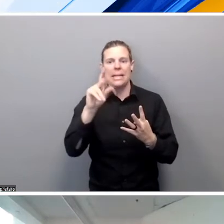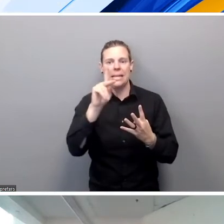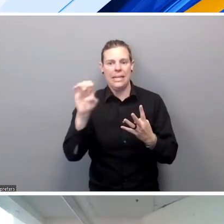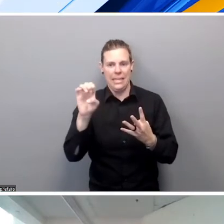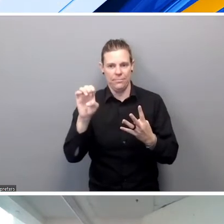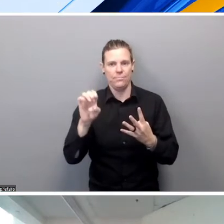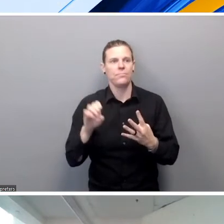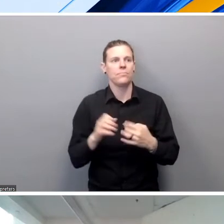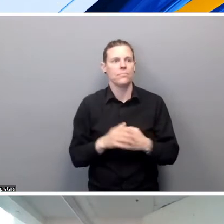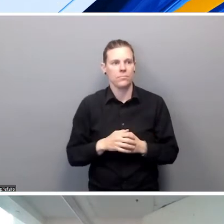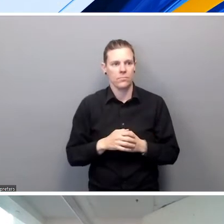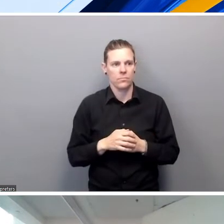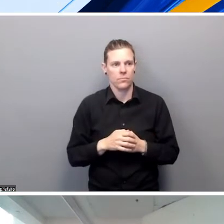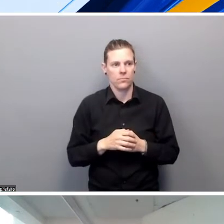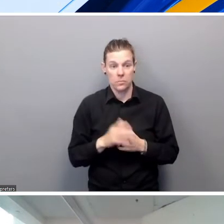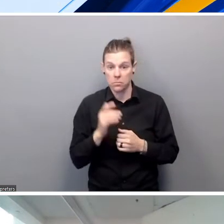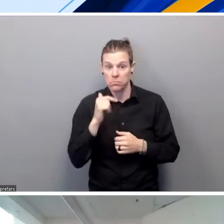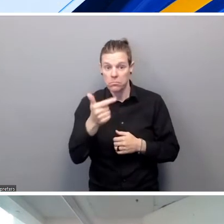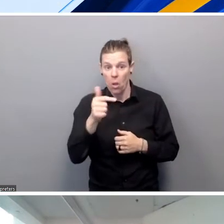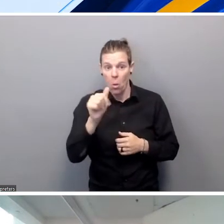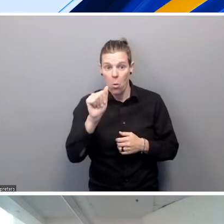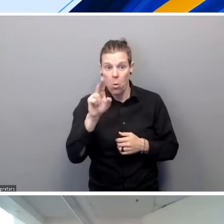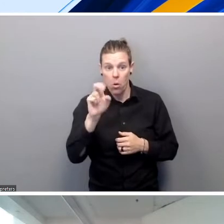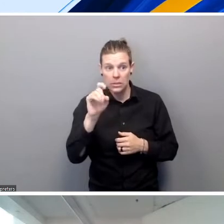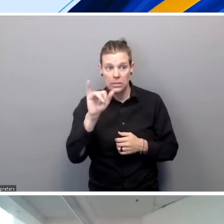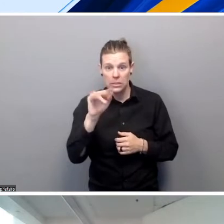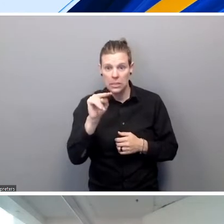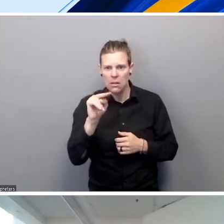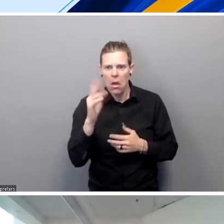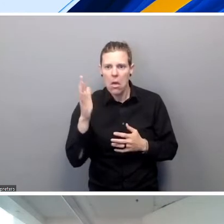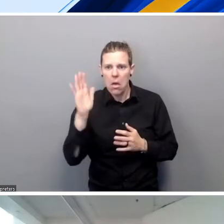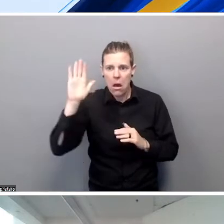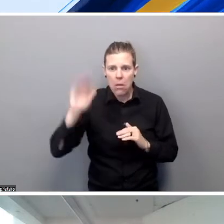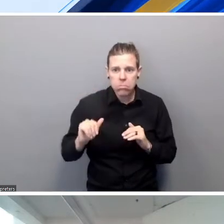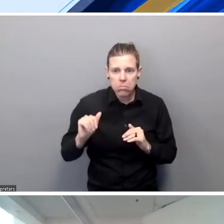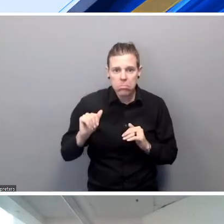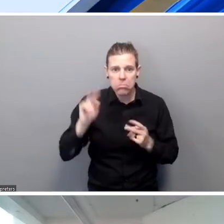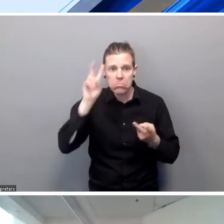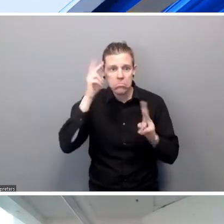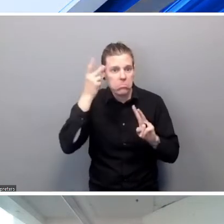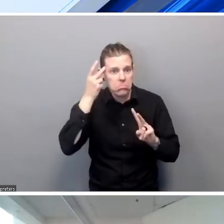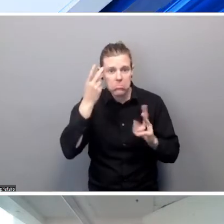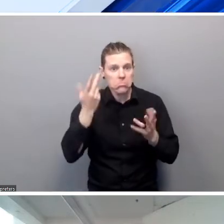Austin, you took your hand down, but I'm going to assume you still want to ask your question.